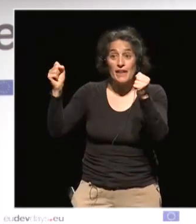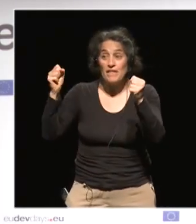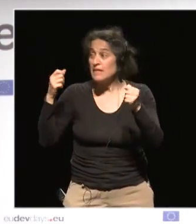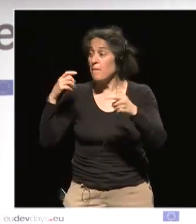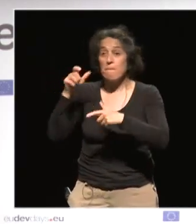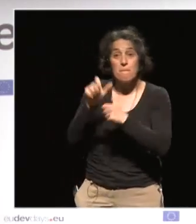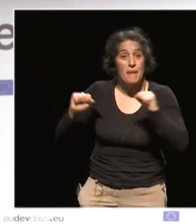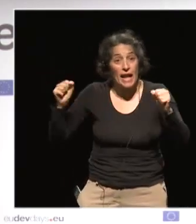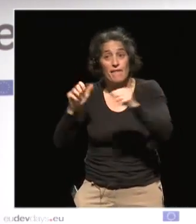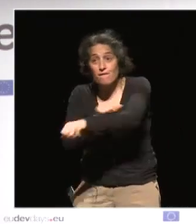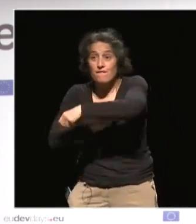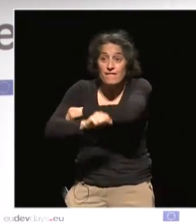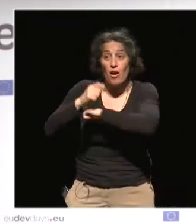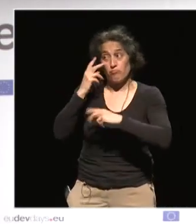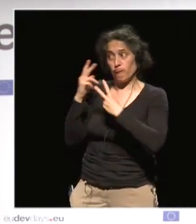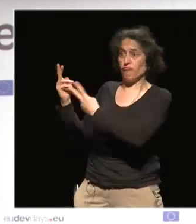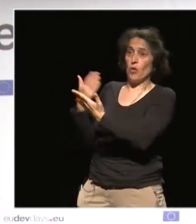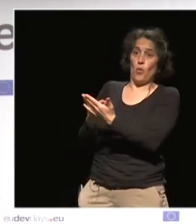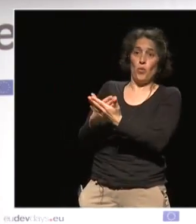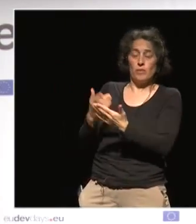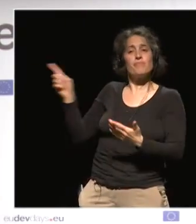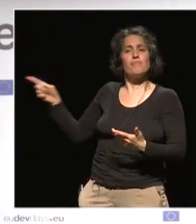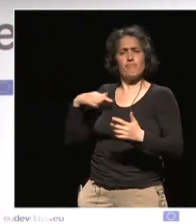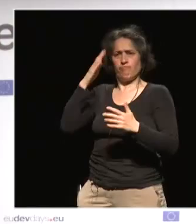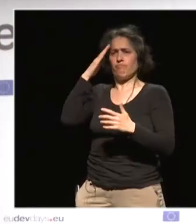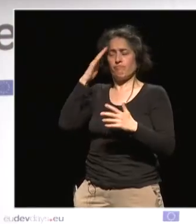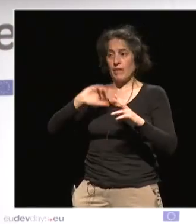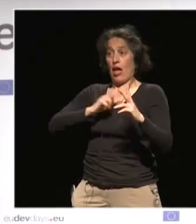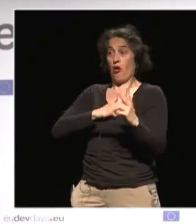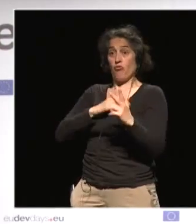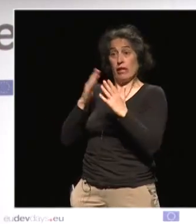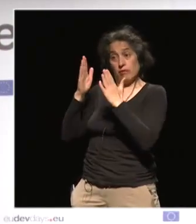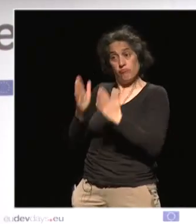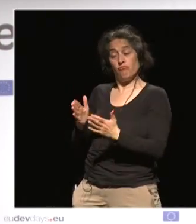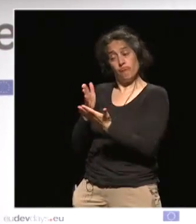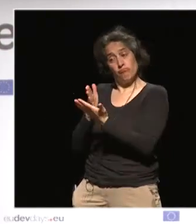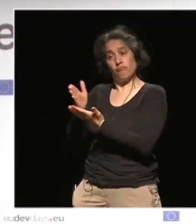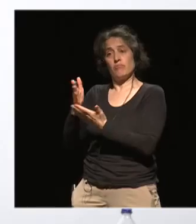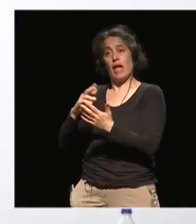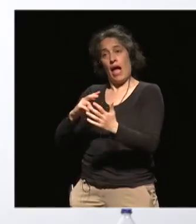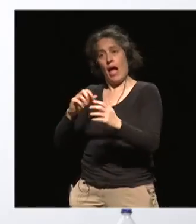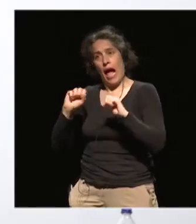you're a realist and an activist. How is Paris going? Tell us about it.